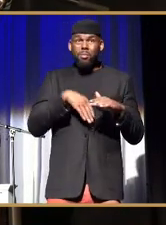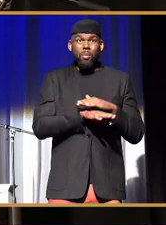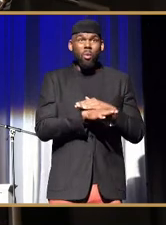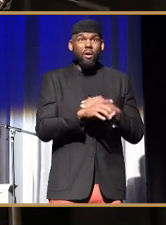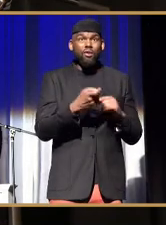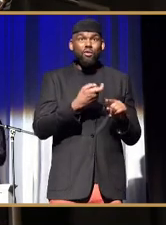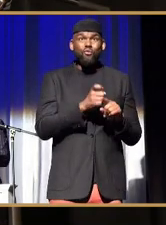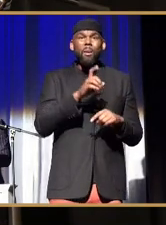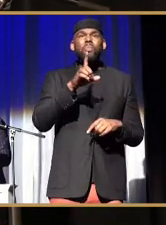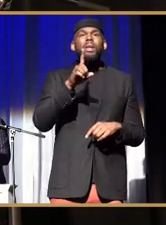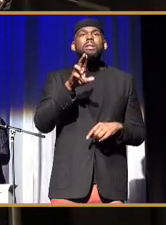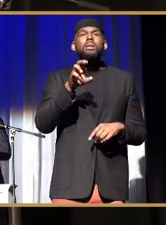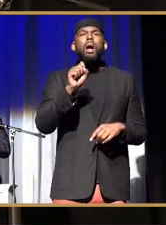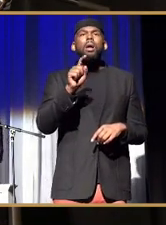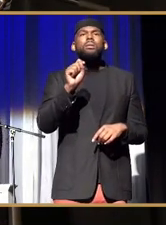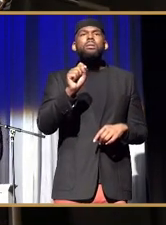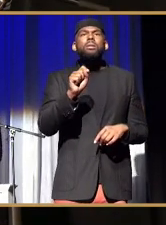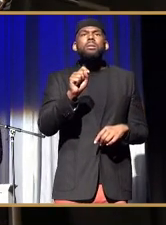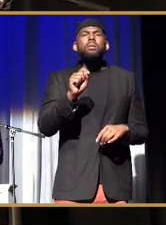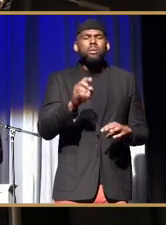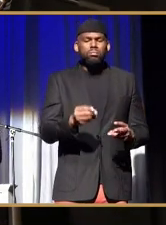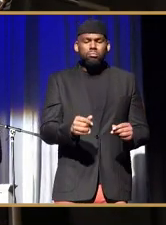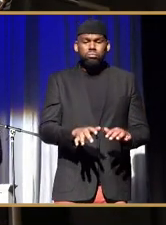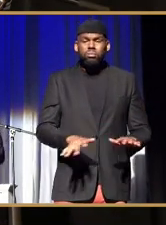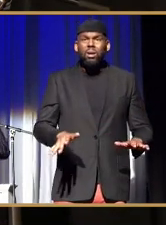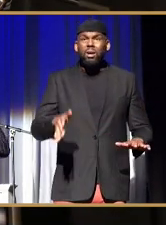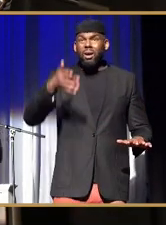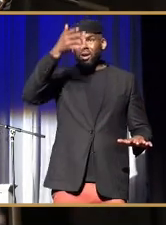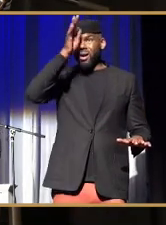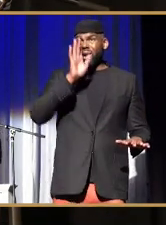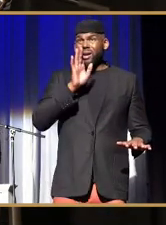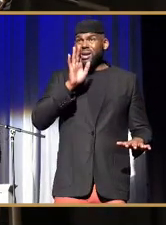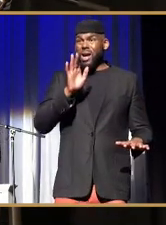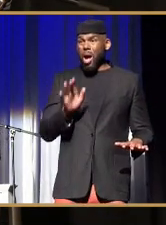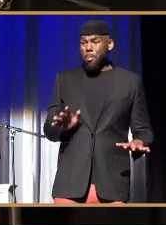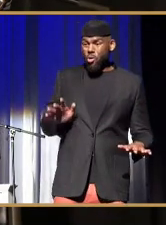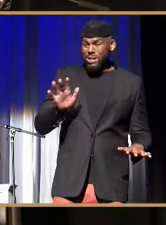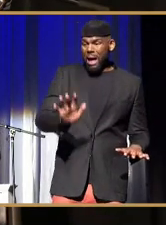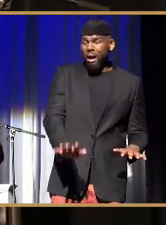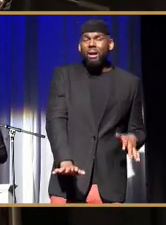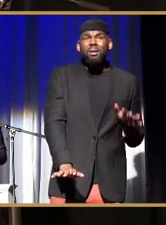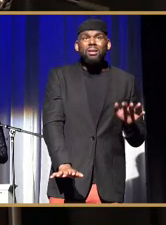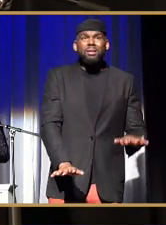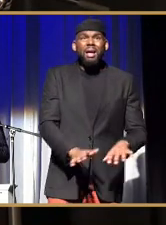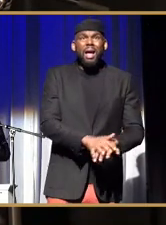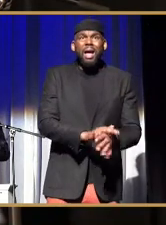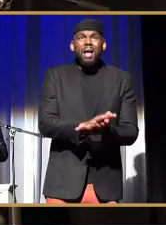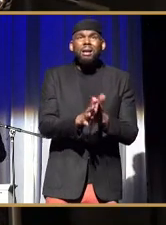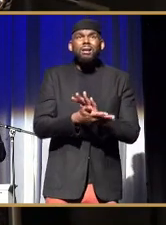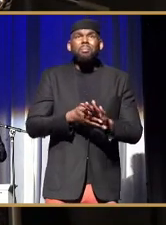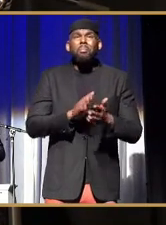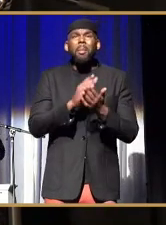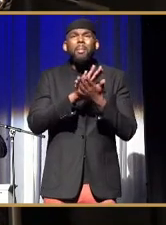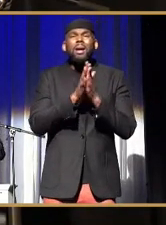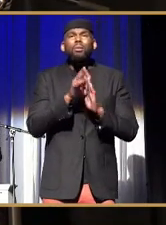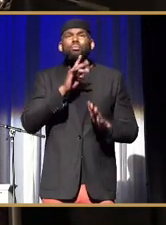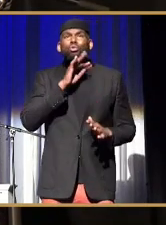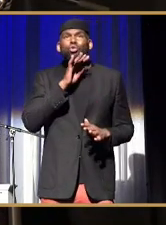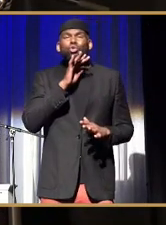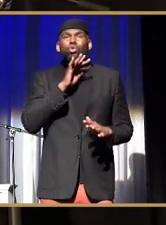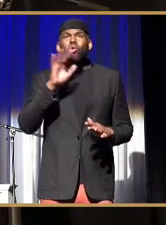dust of the ground and put his hands on it and got dirty with it, then the text says that the